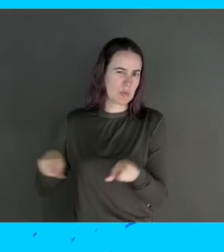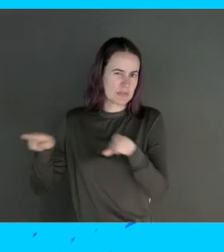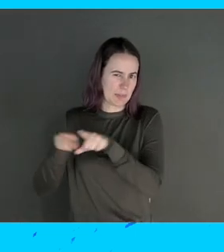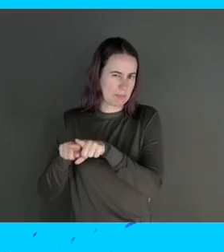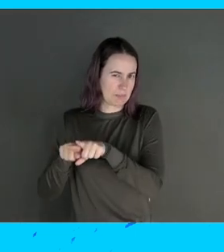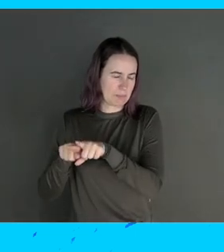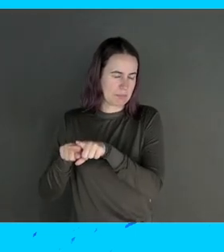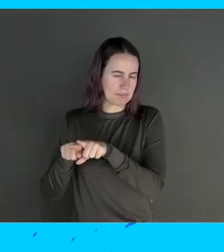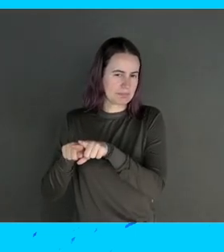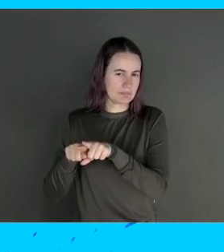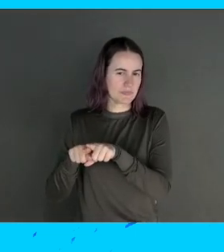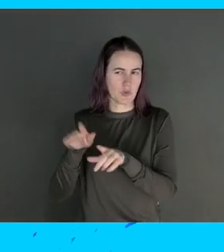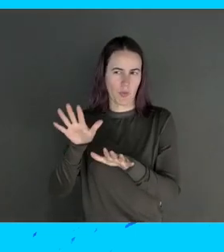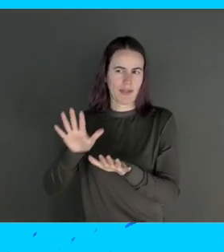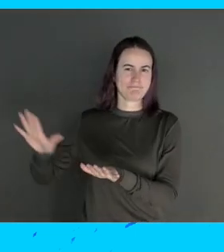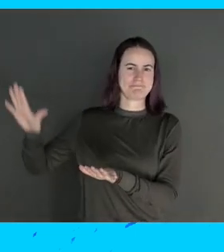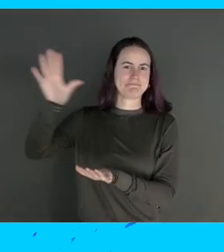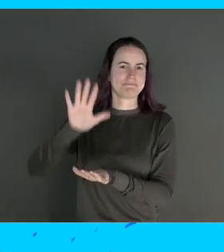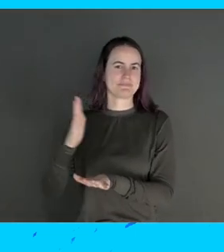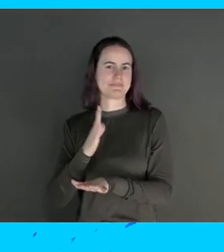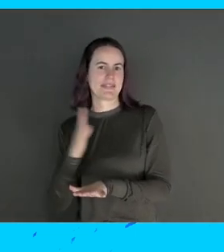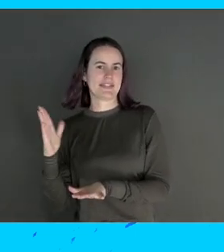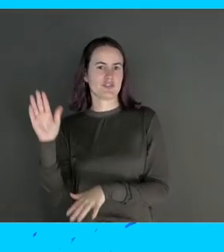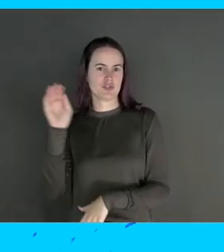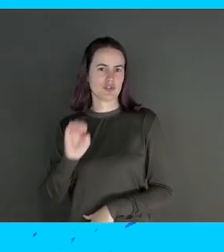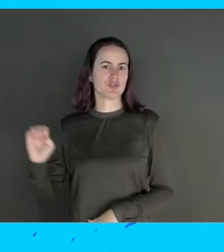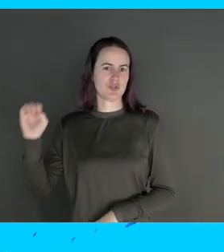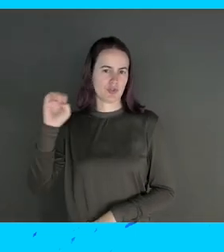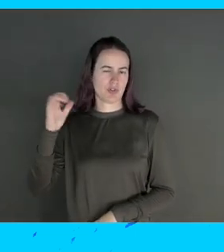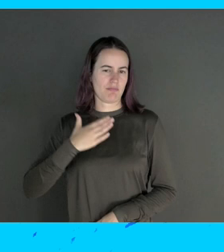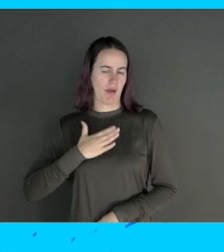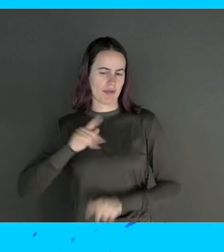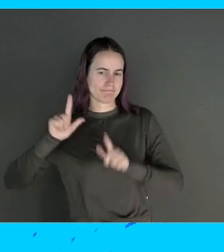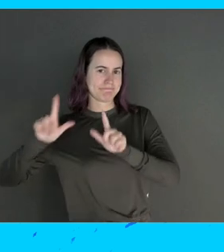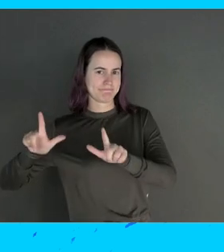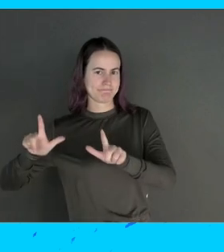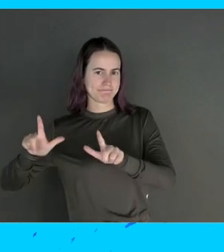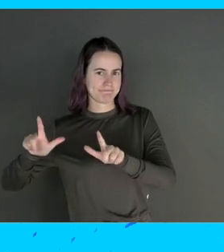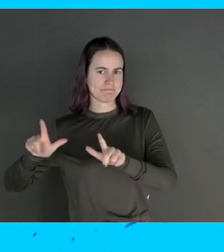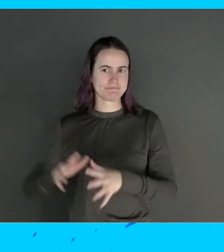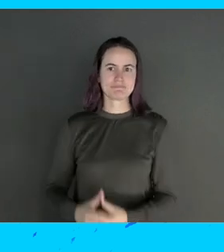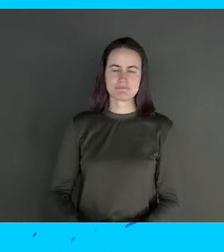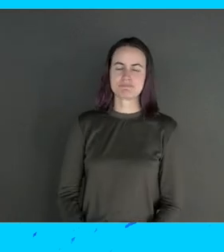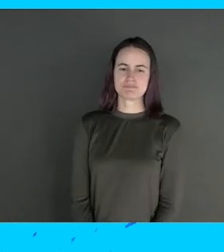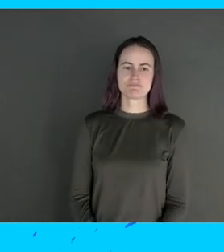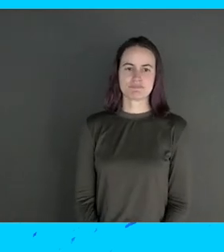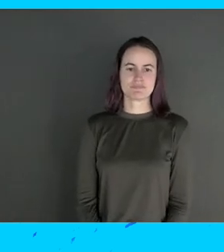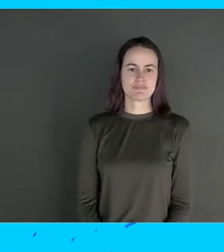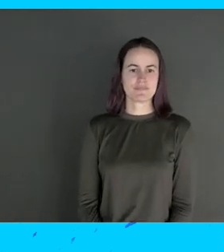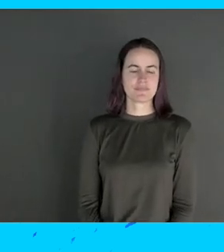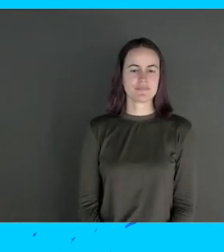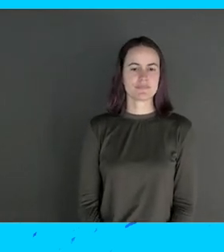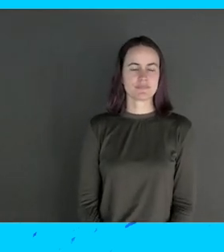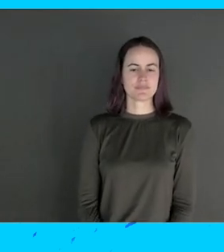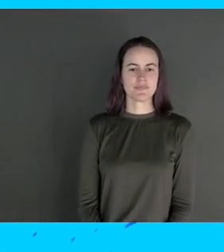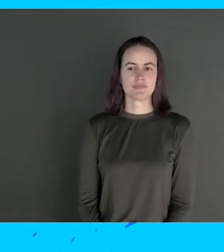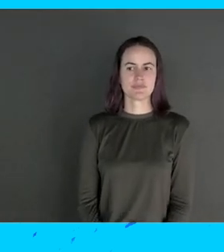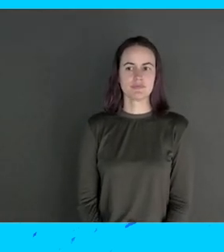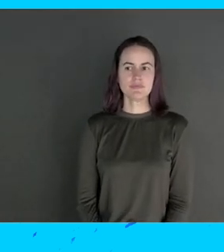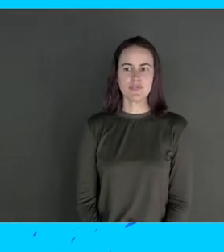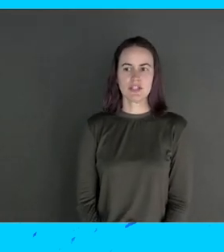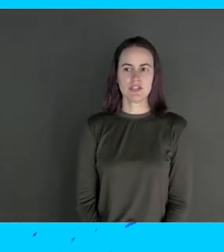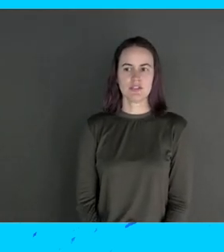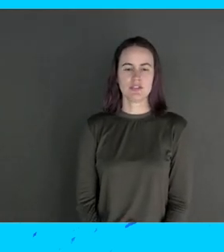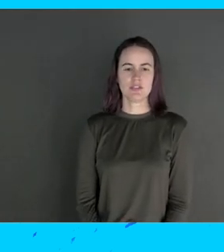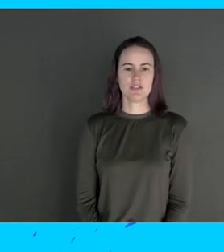that region and the Eastern European context into conversation. And across